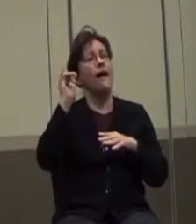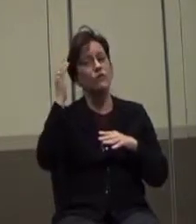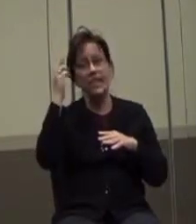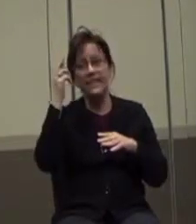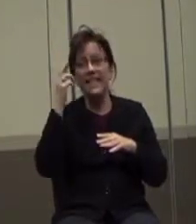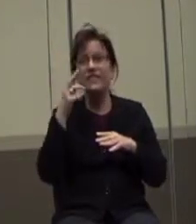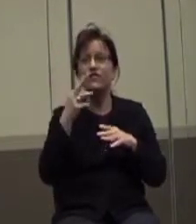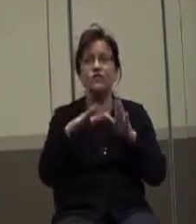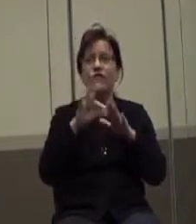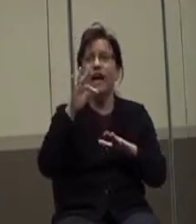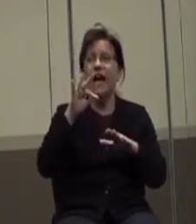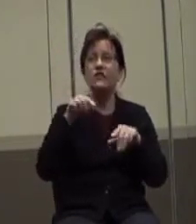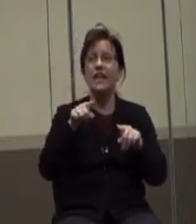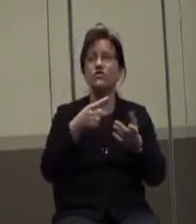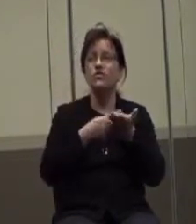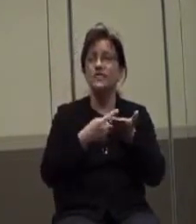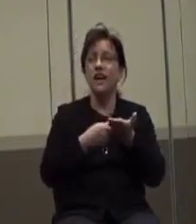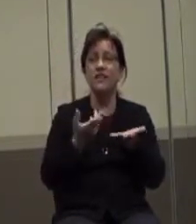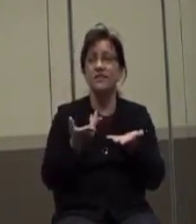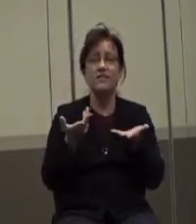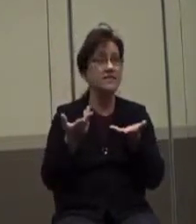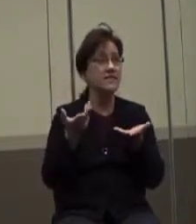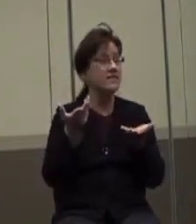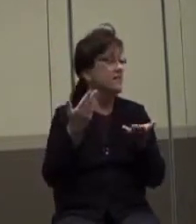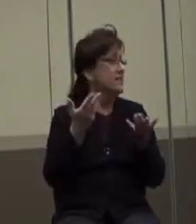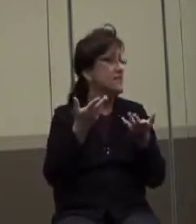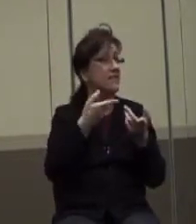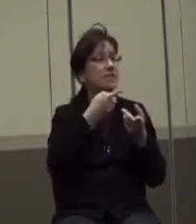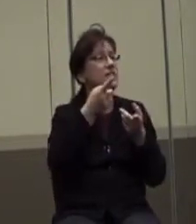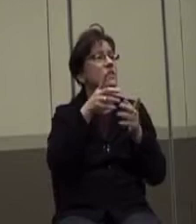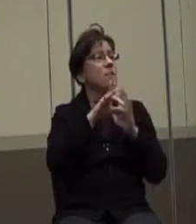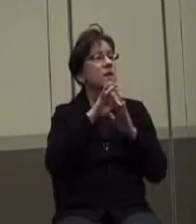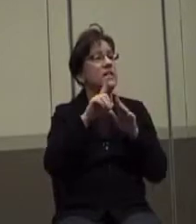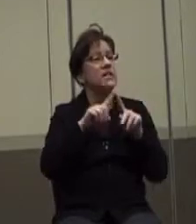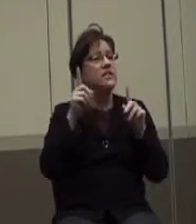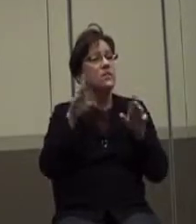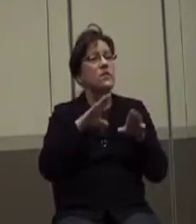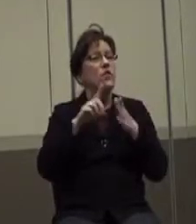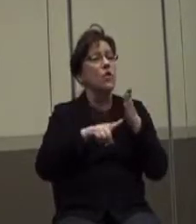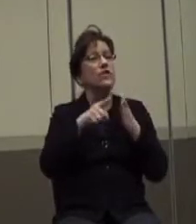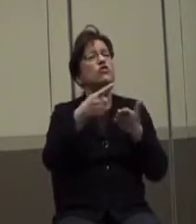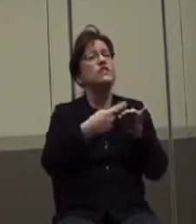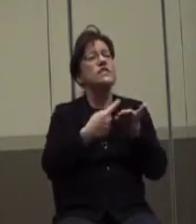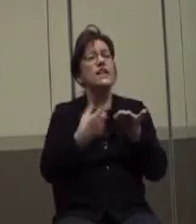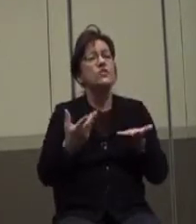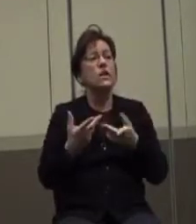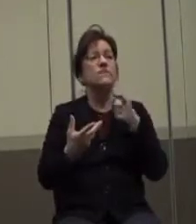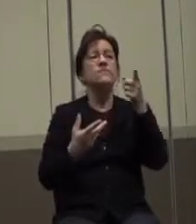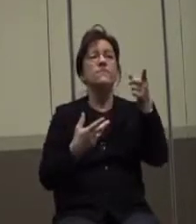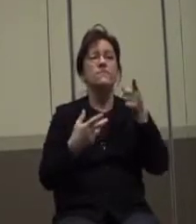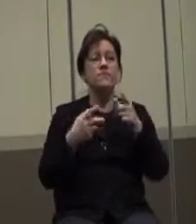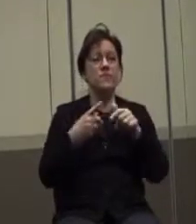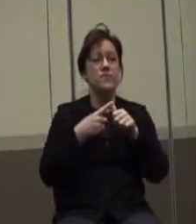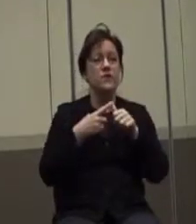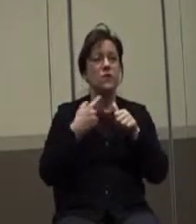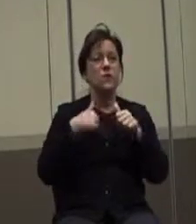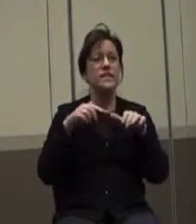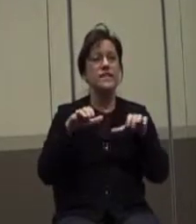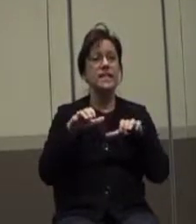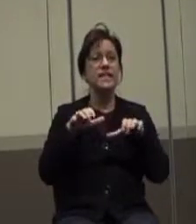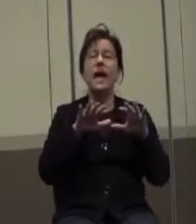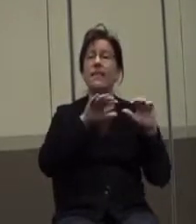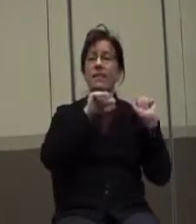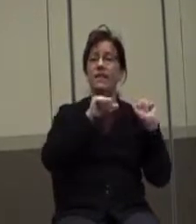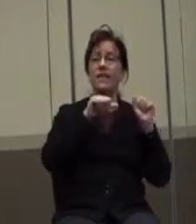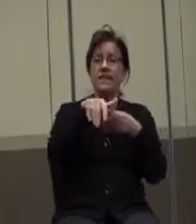data? Jump in here. You guys picked a different behavior. What were you looking at? Well, originally we did leaving the